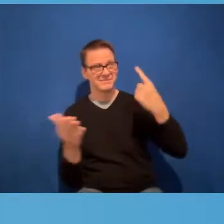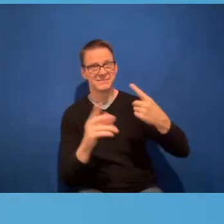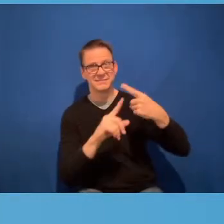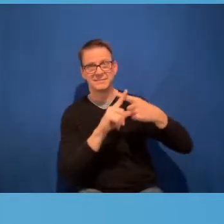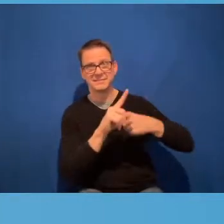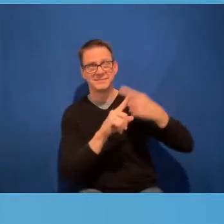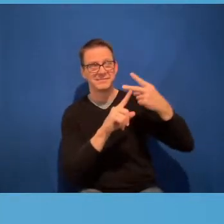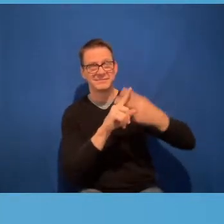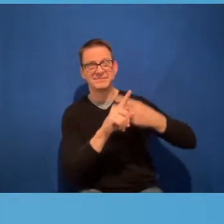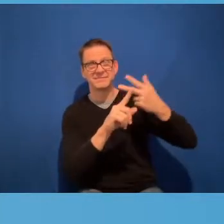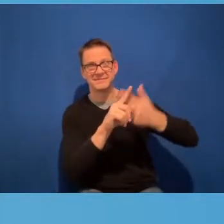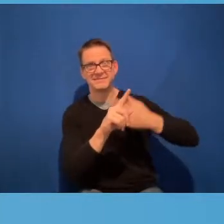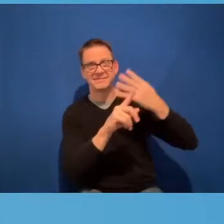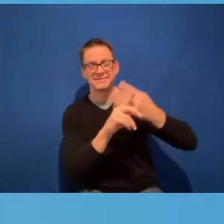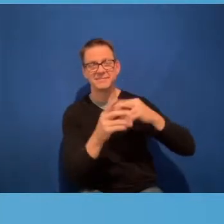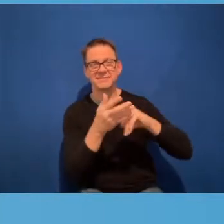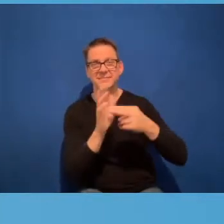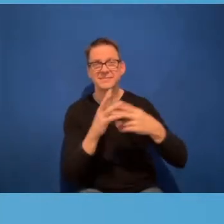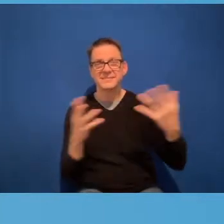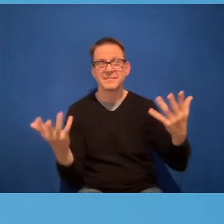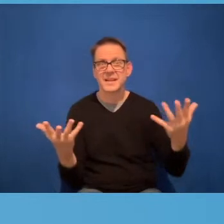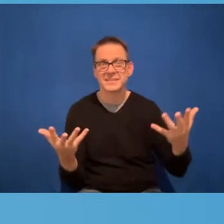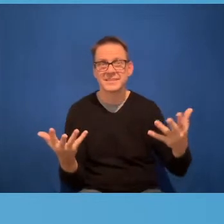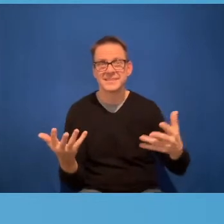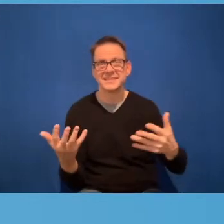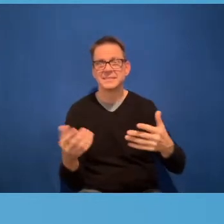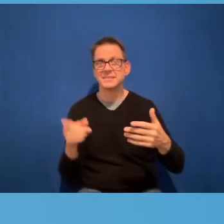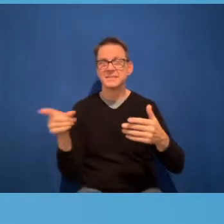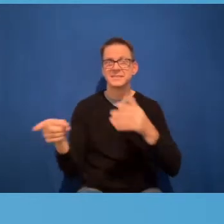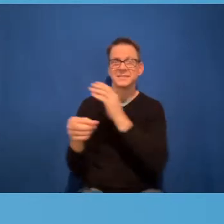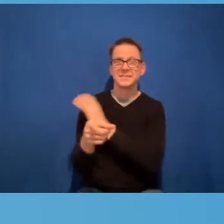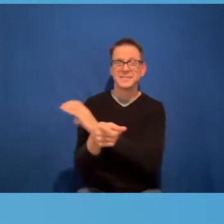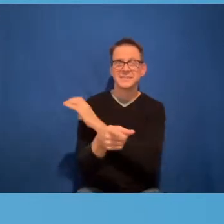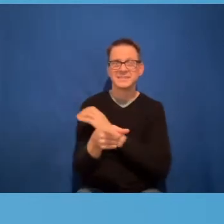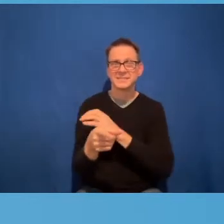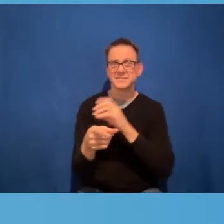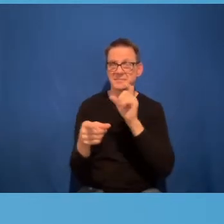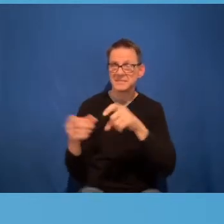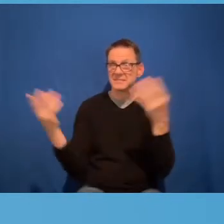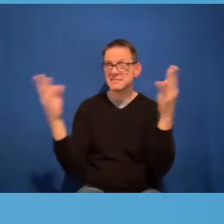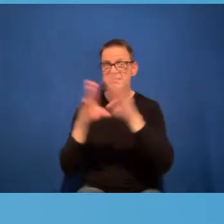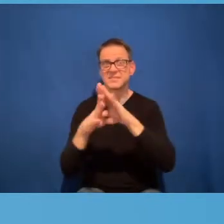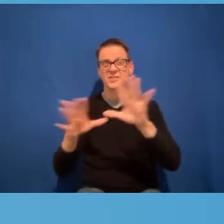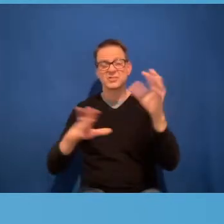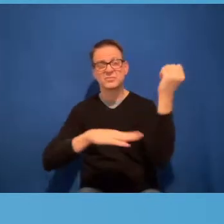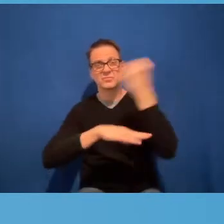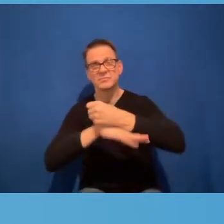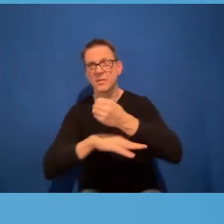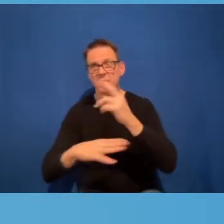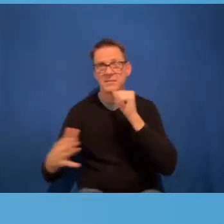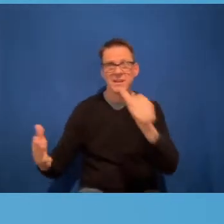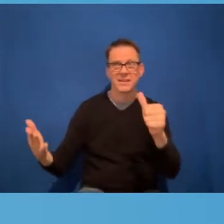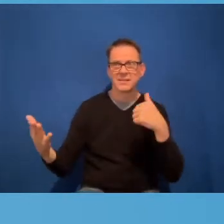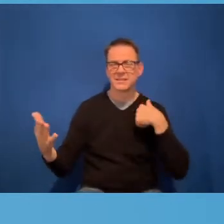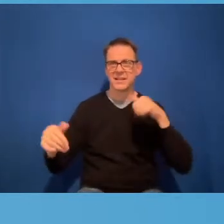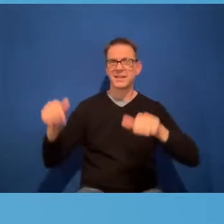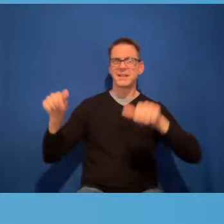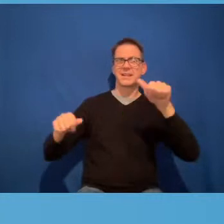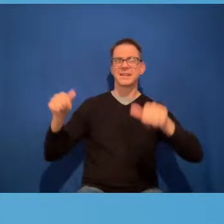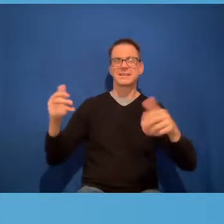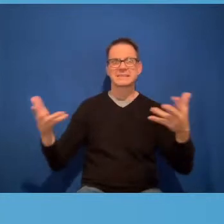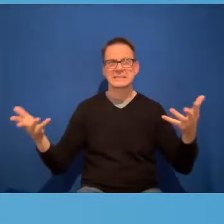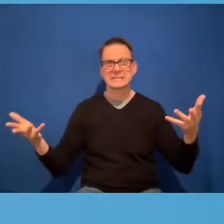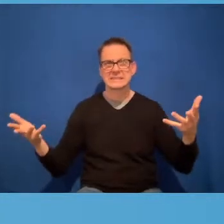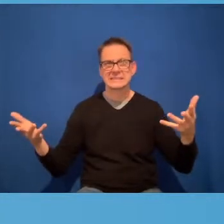clinic. And I know I can't maintain the lease payments I'm doing if this goes forward the way it's going forward. So